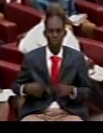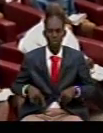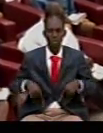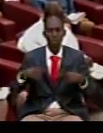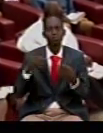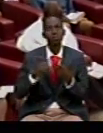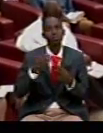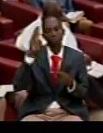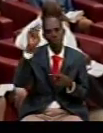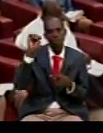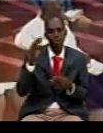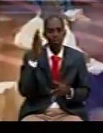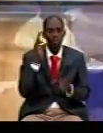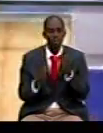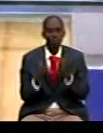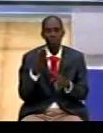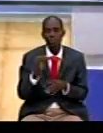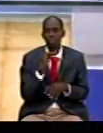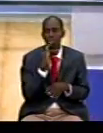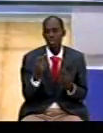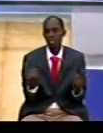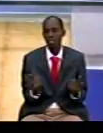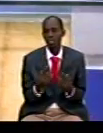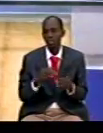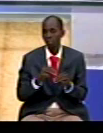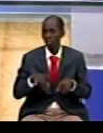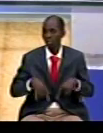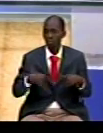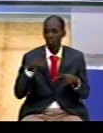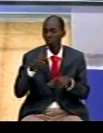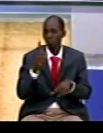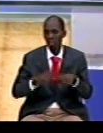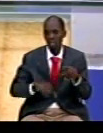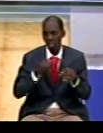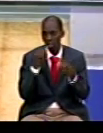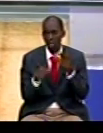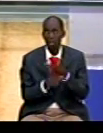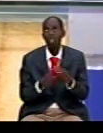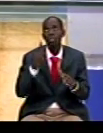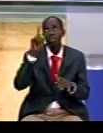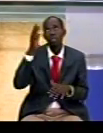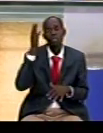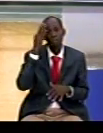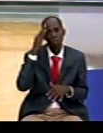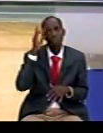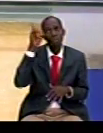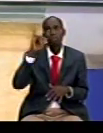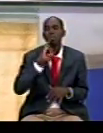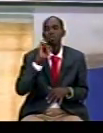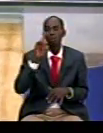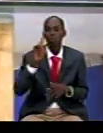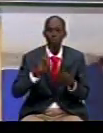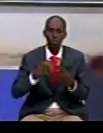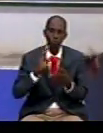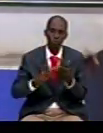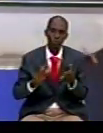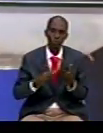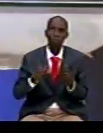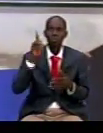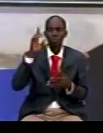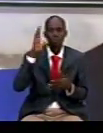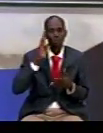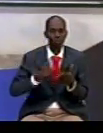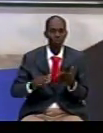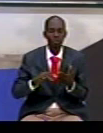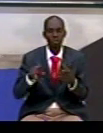him. If there is sin in your life, you cannot hide. He knows. And he's the one to forgive. He'll forgive as you